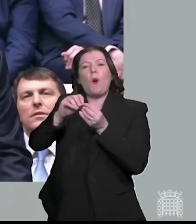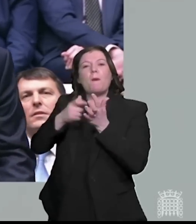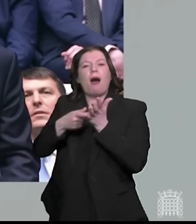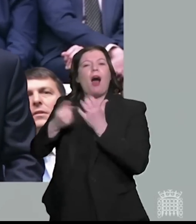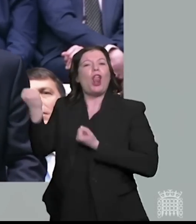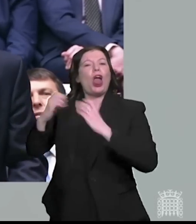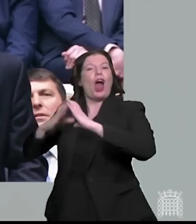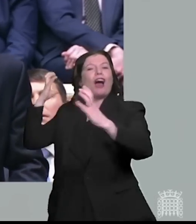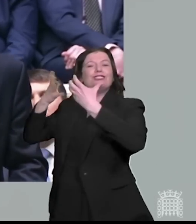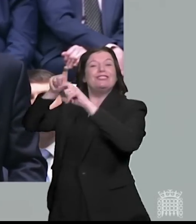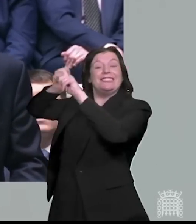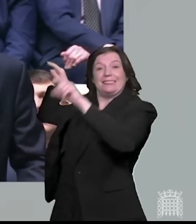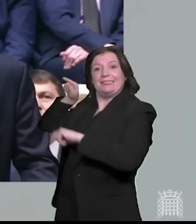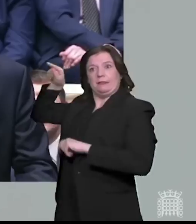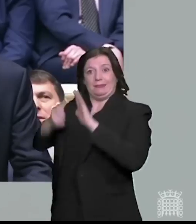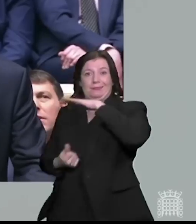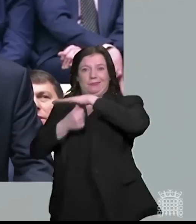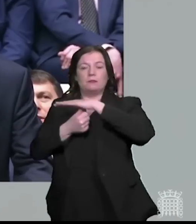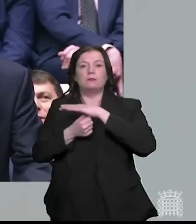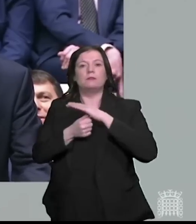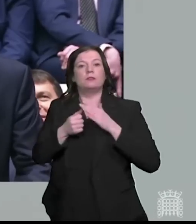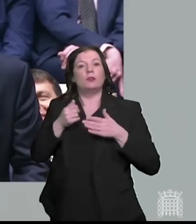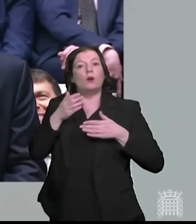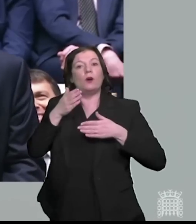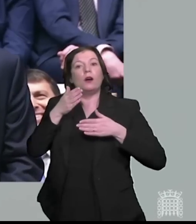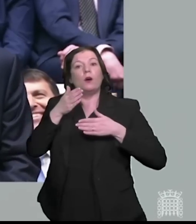place success comes before work is the dictionary.